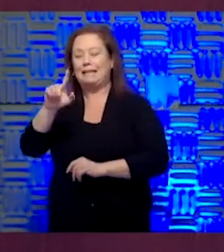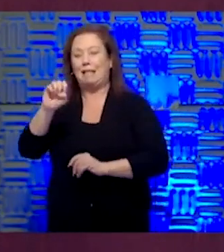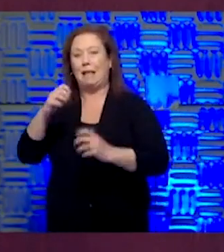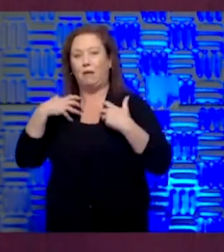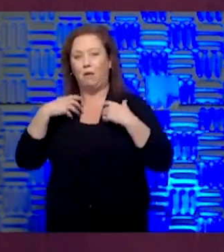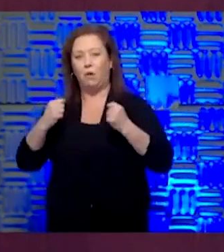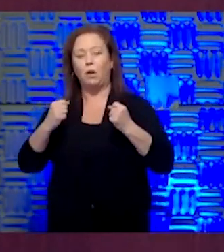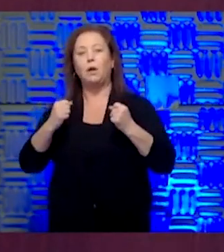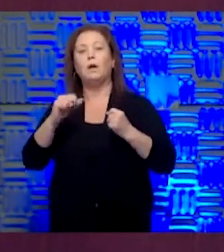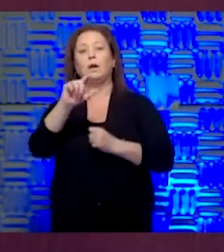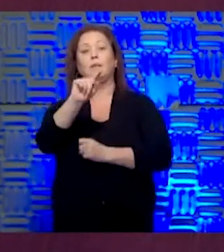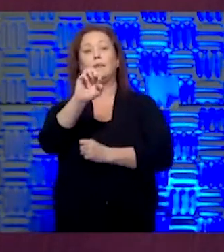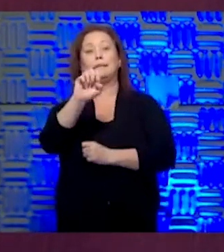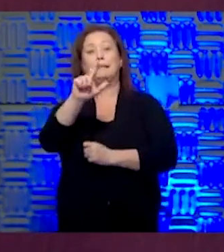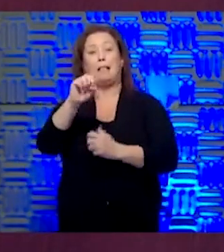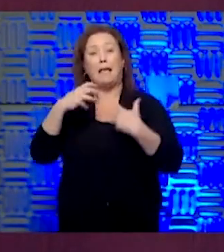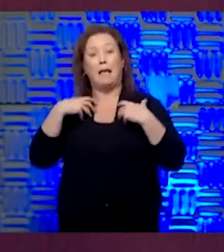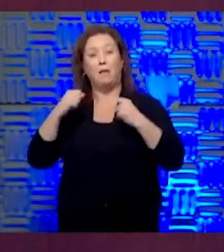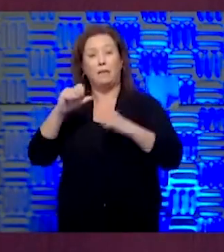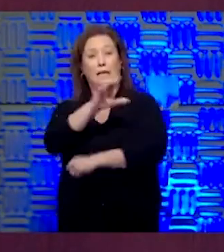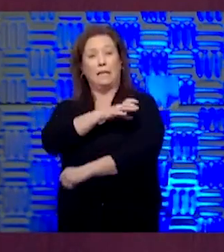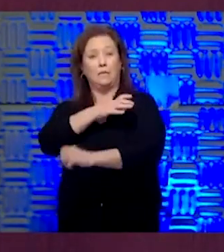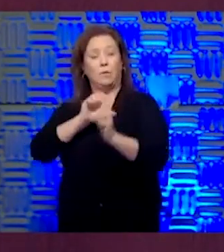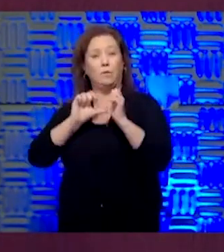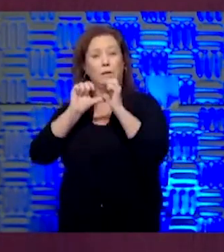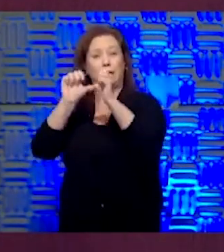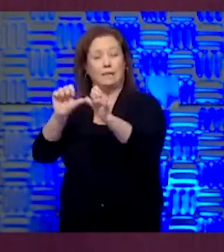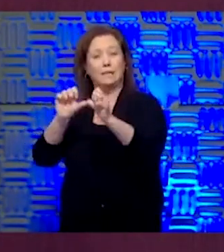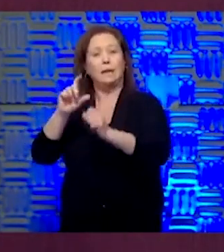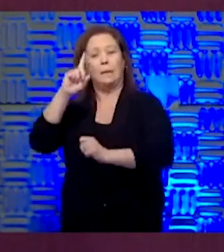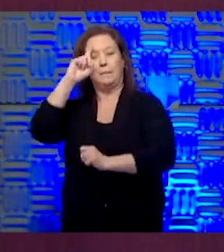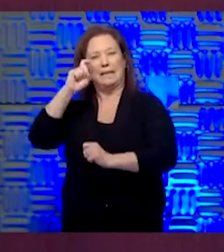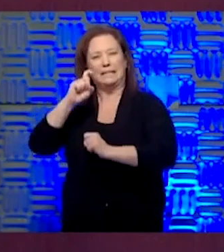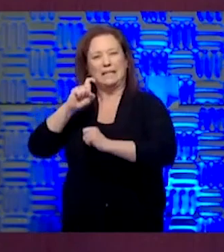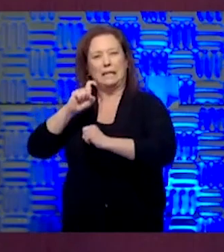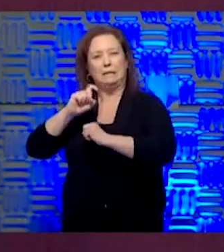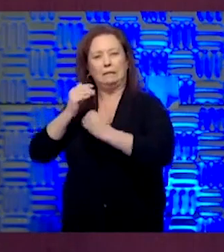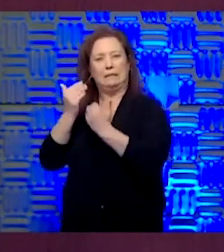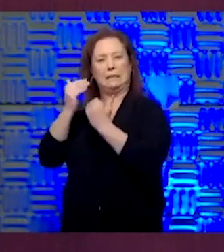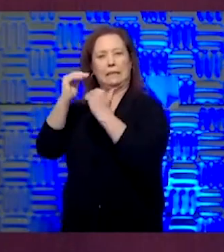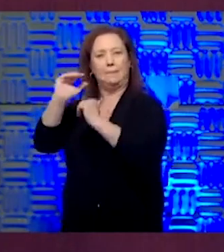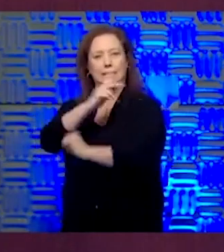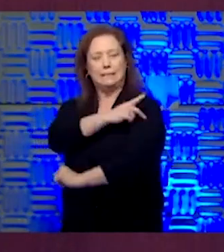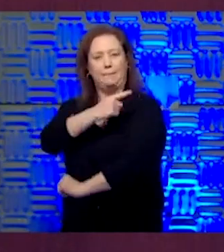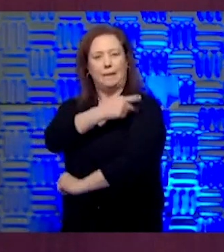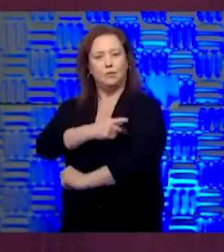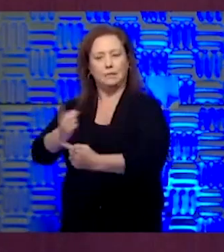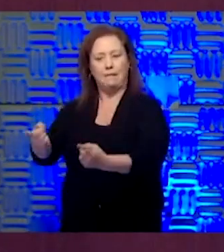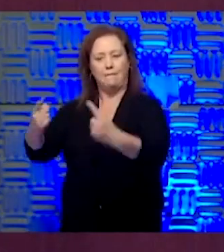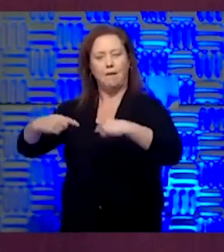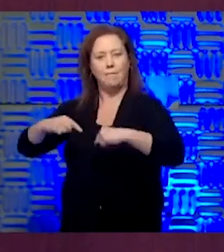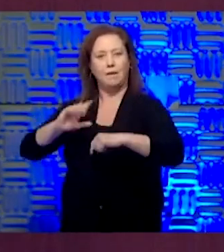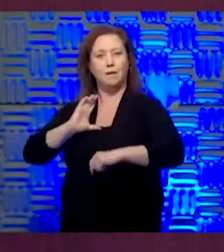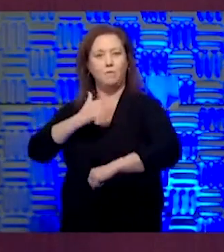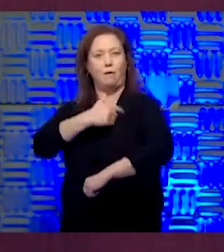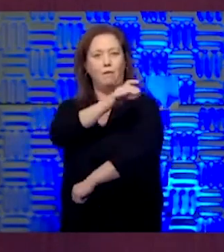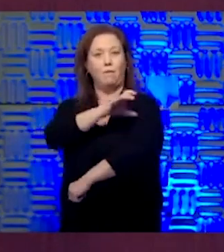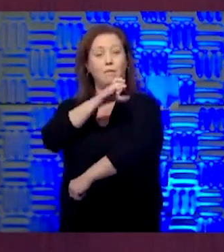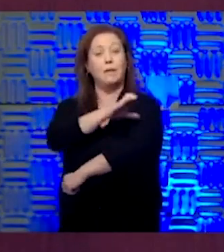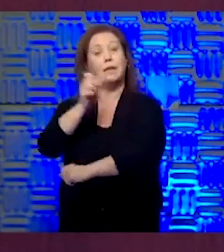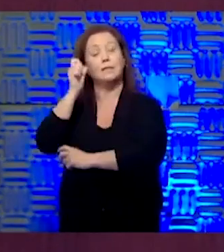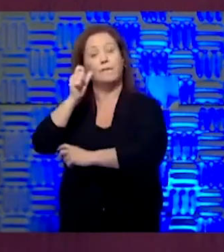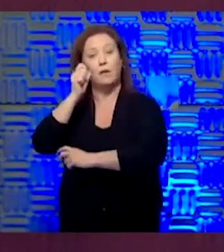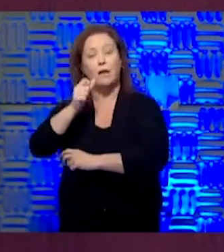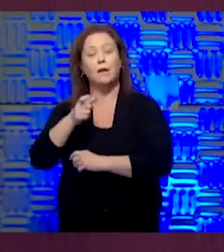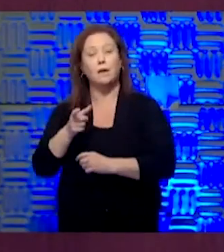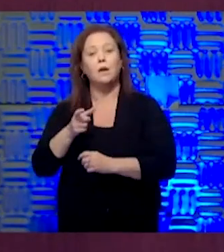our telehealth clinics as well, because I think that helps to also contain that volume of patients that are coming through our doors. Lastly, like